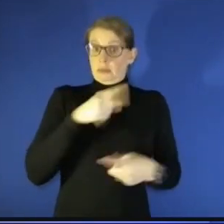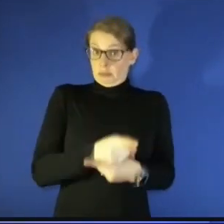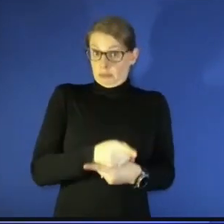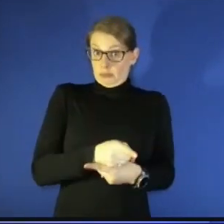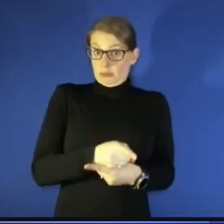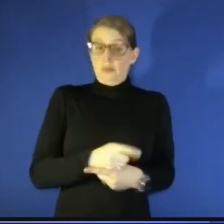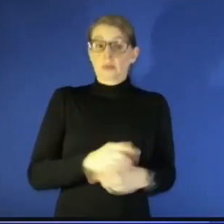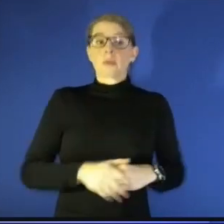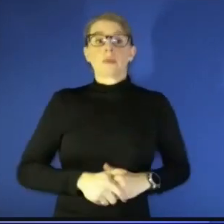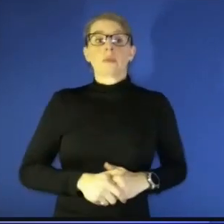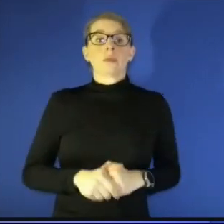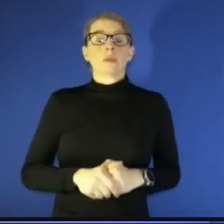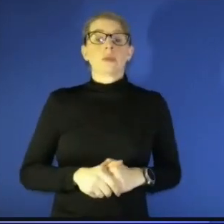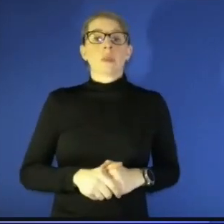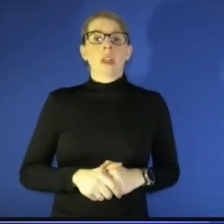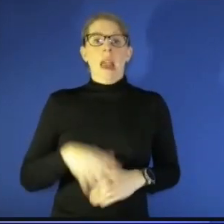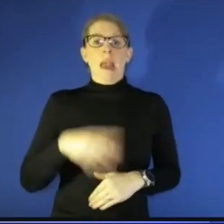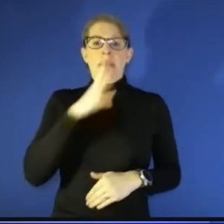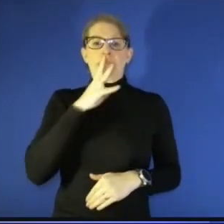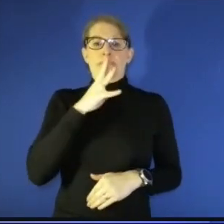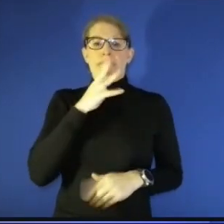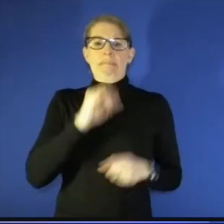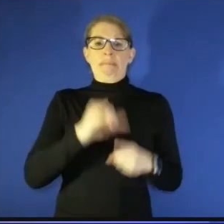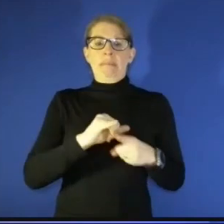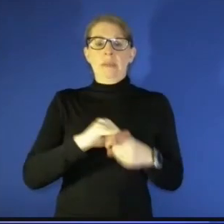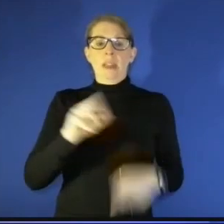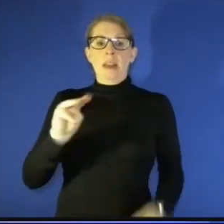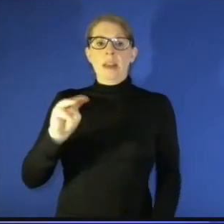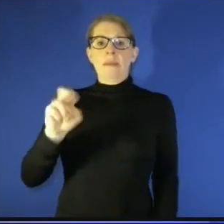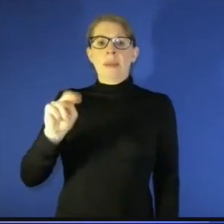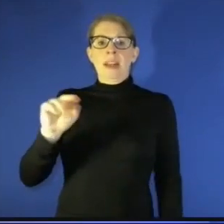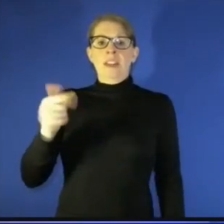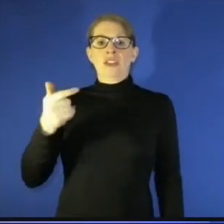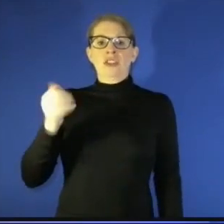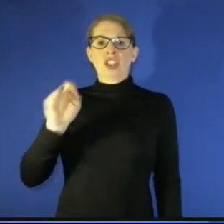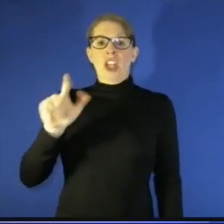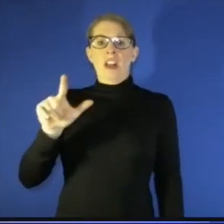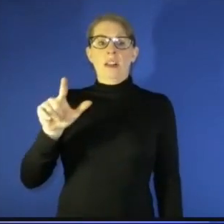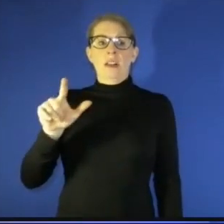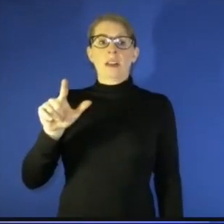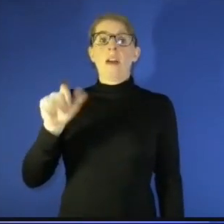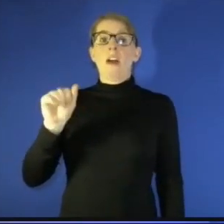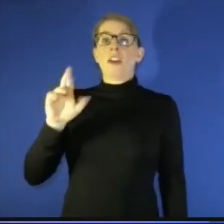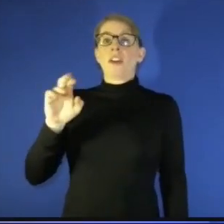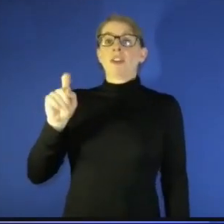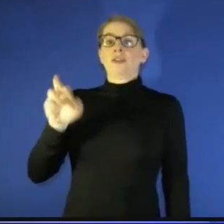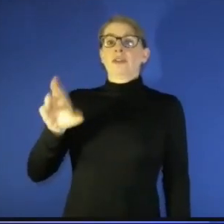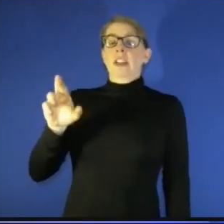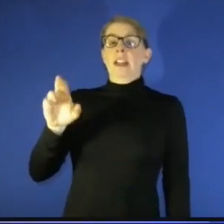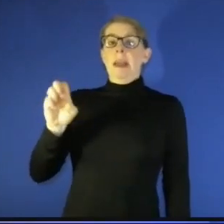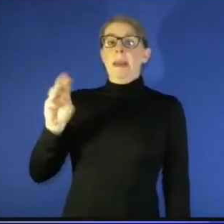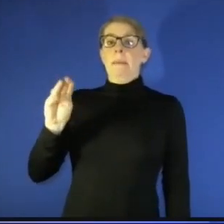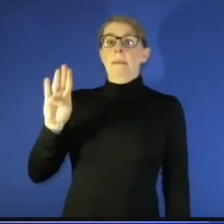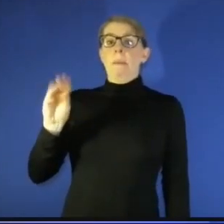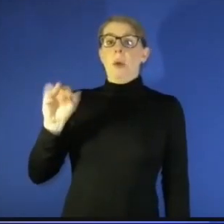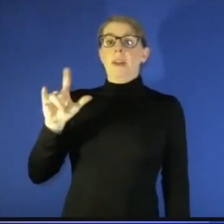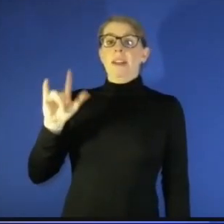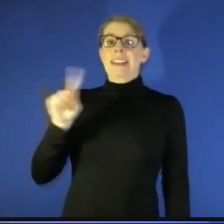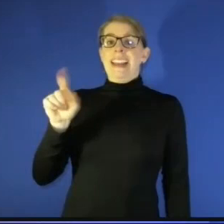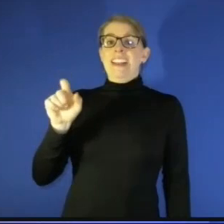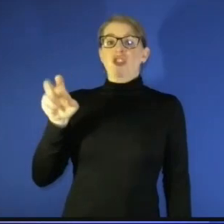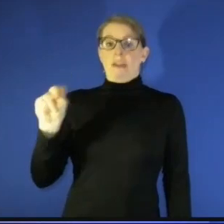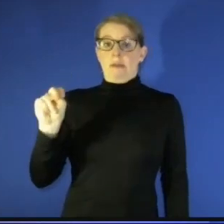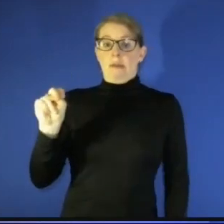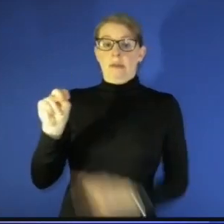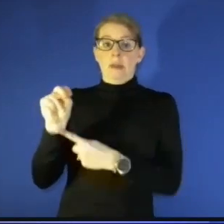going to pronounce it. It's called meningeal artery embolization. That's a technique or a treatment. And it's going to help.